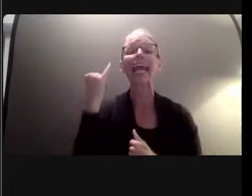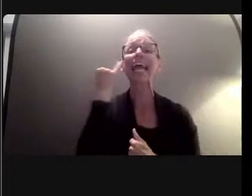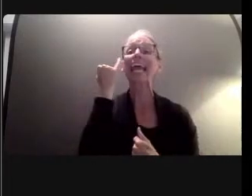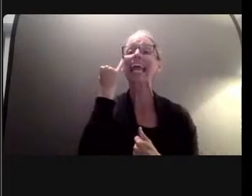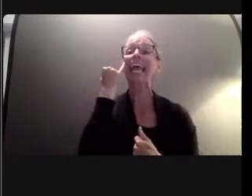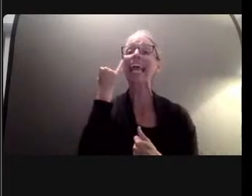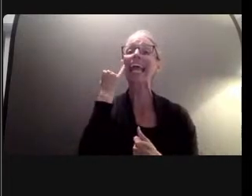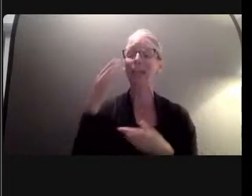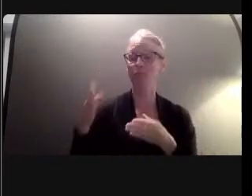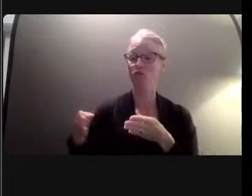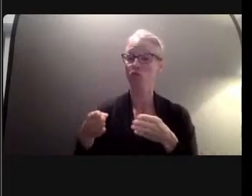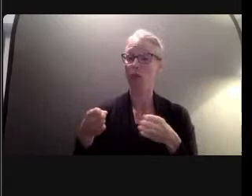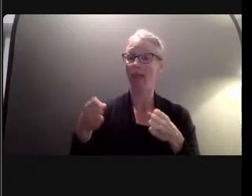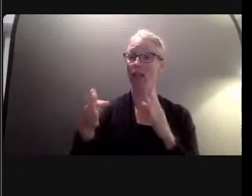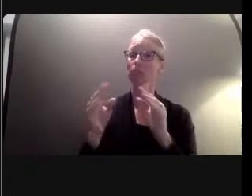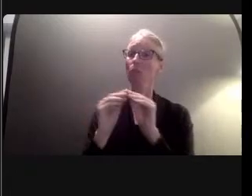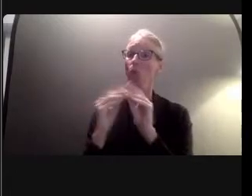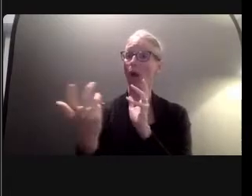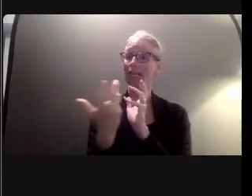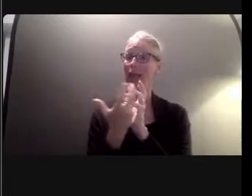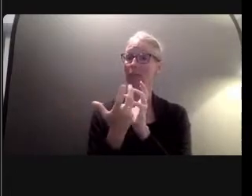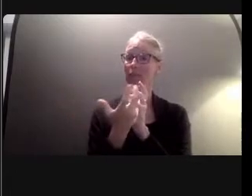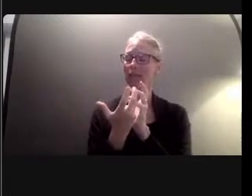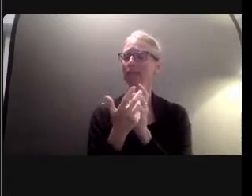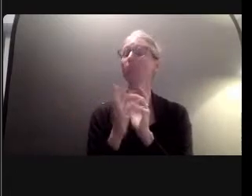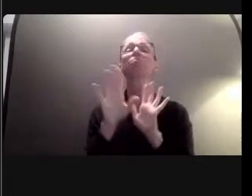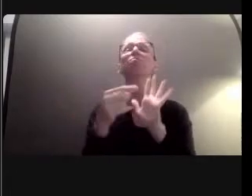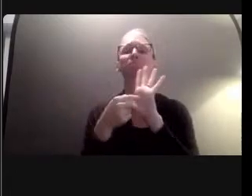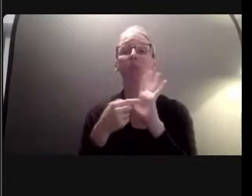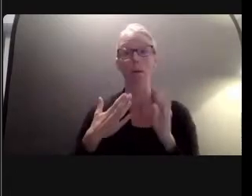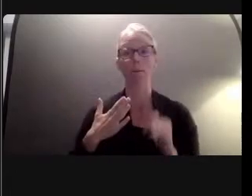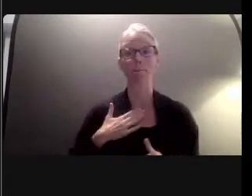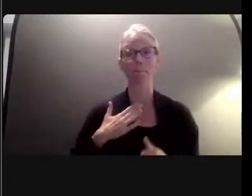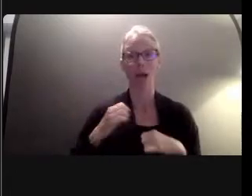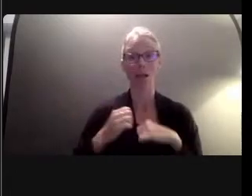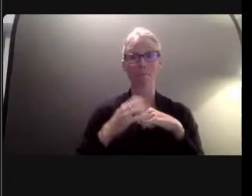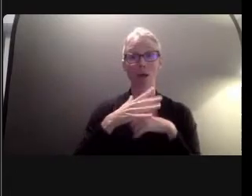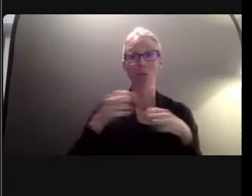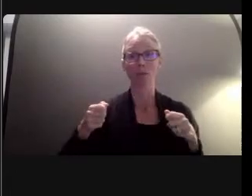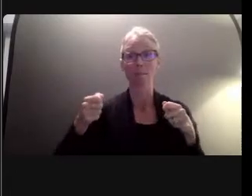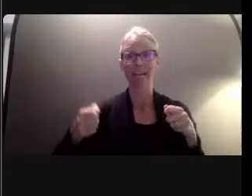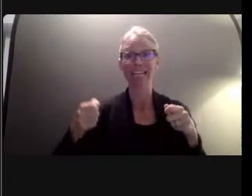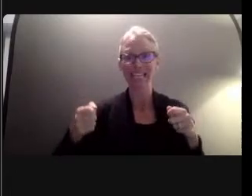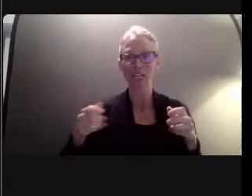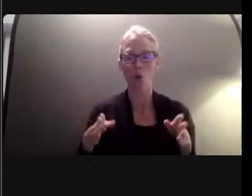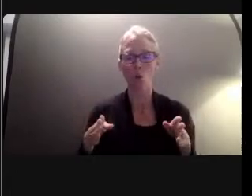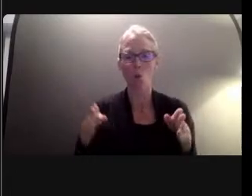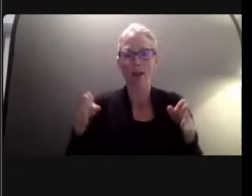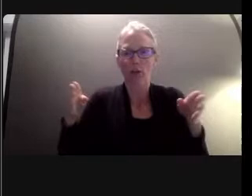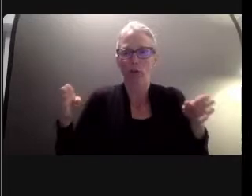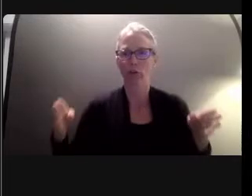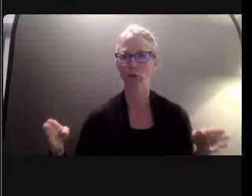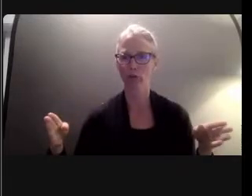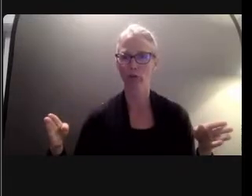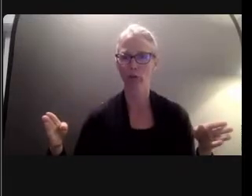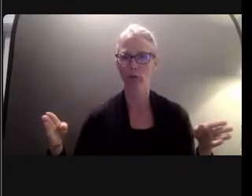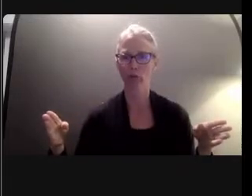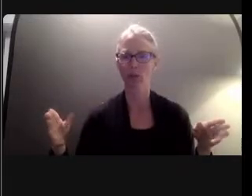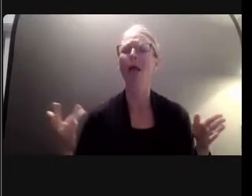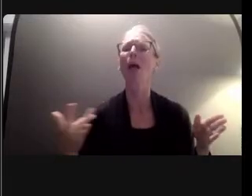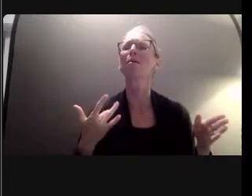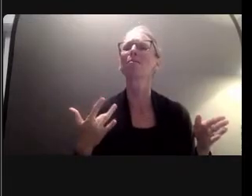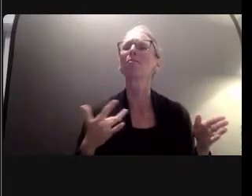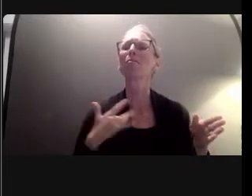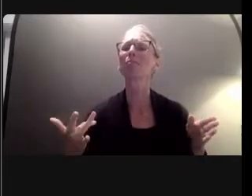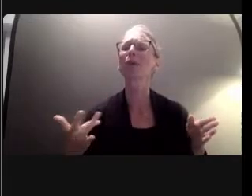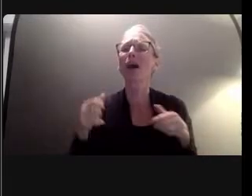my mountain bike is more wide. It's not like an upright bike with two wheels. It's very wide. Making a lot of